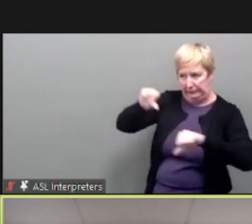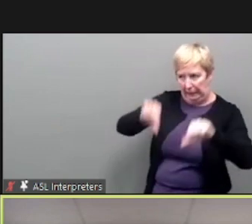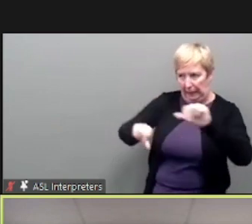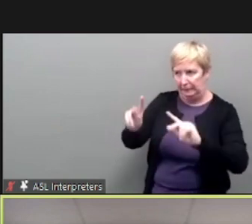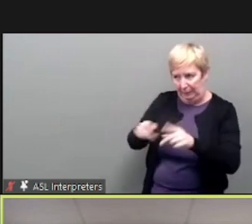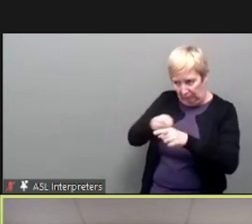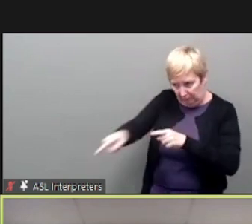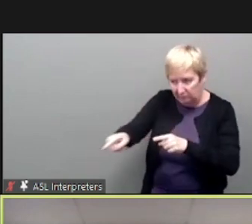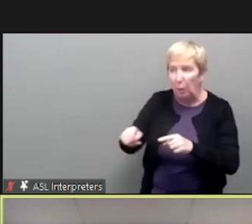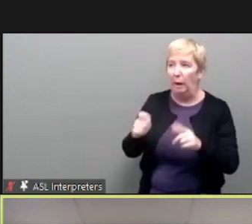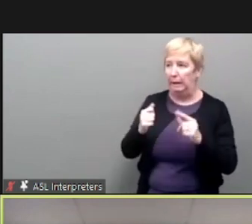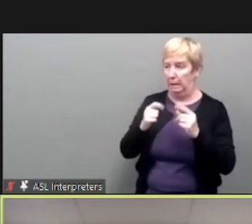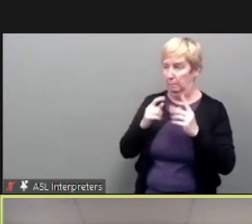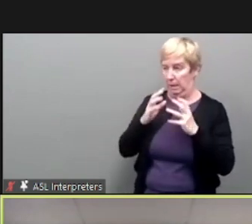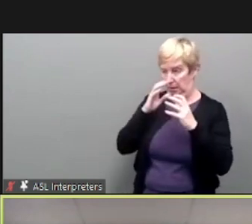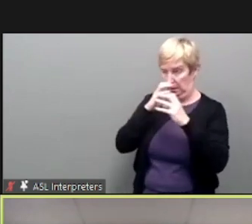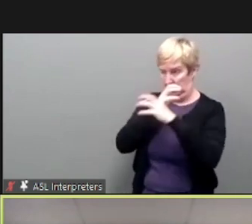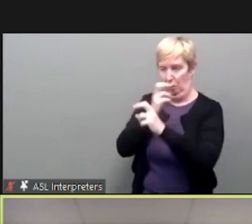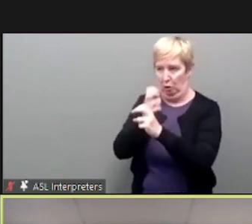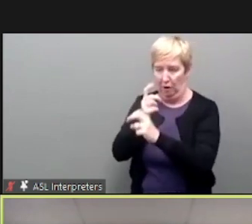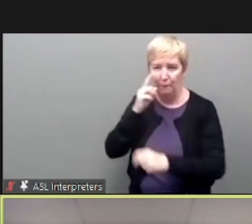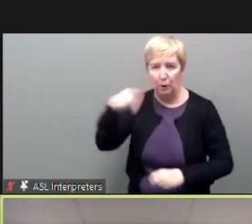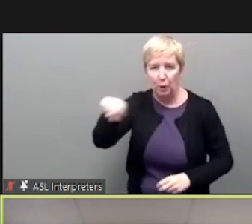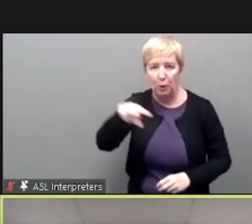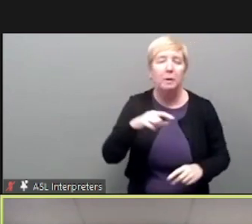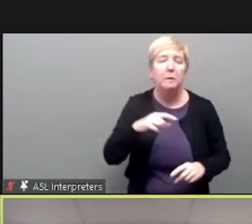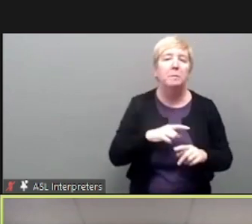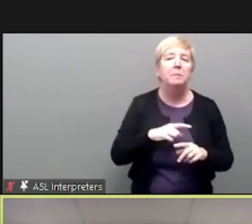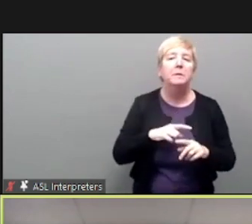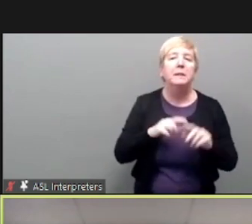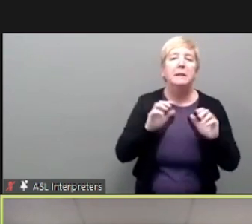slide there with a graph on it, anybody?